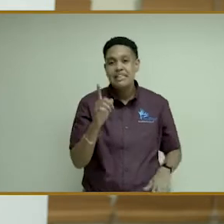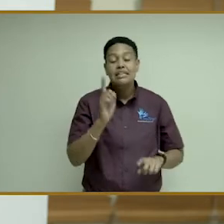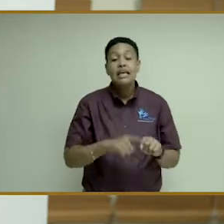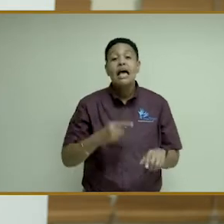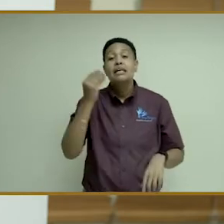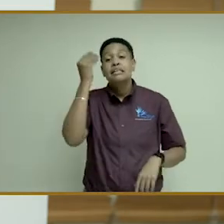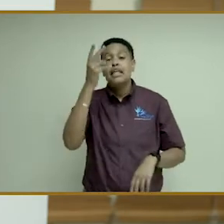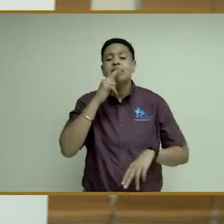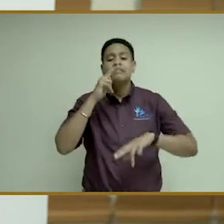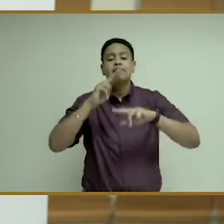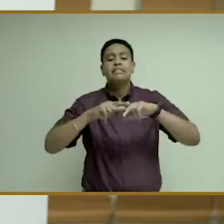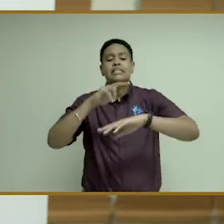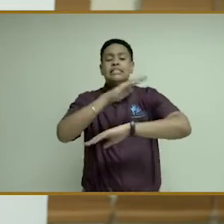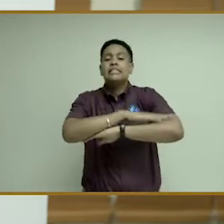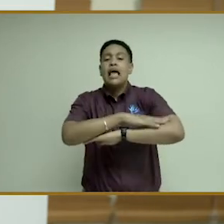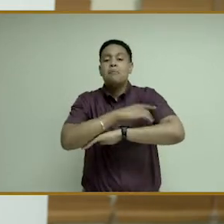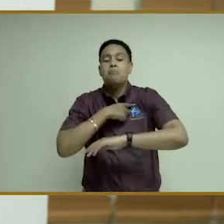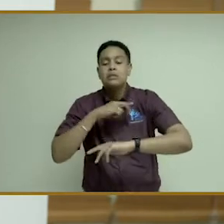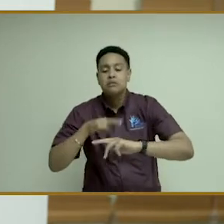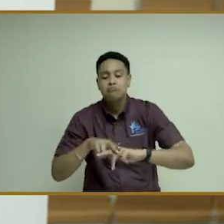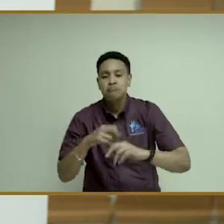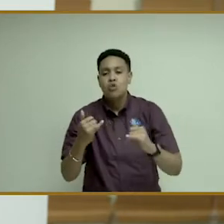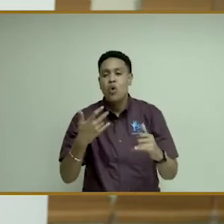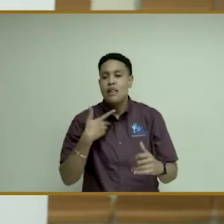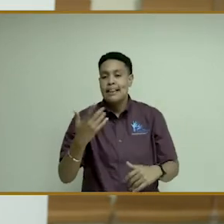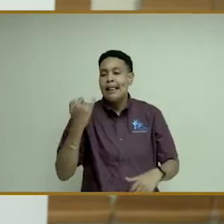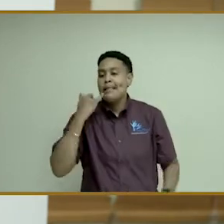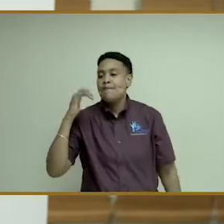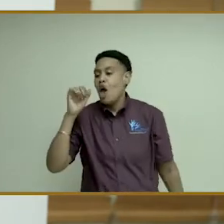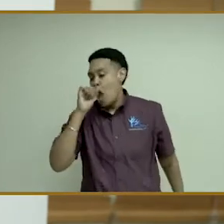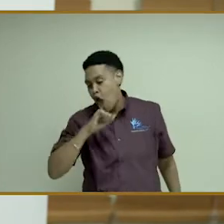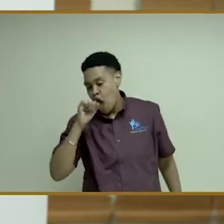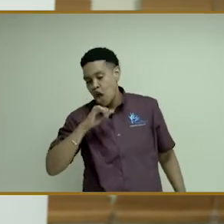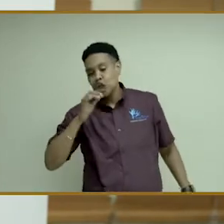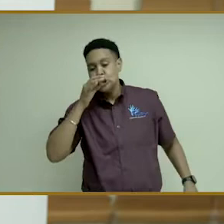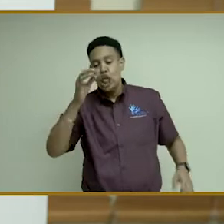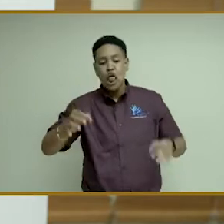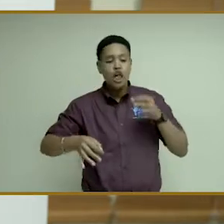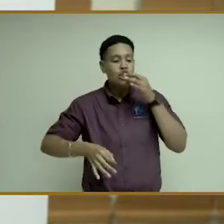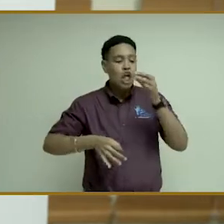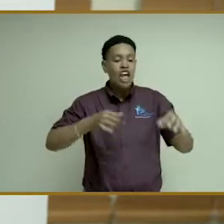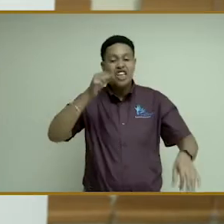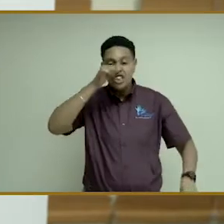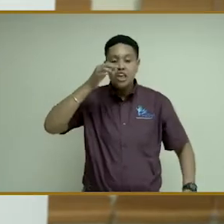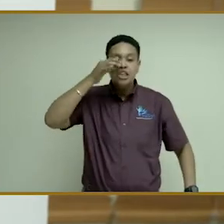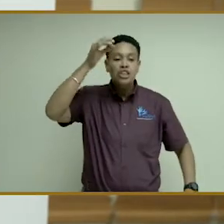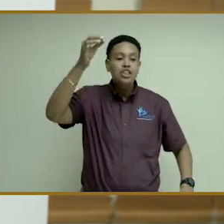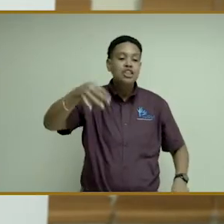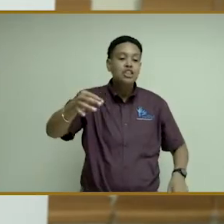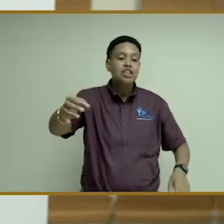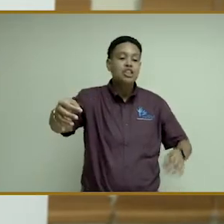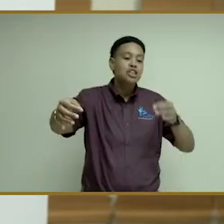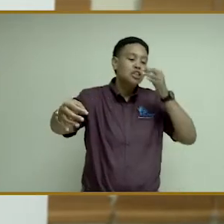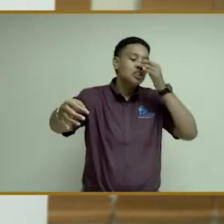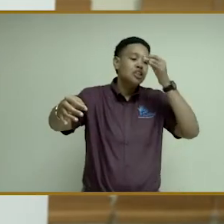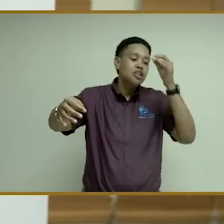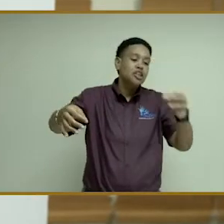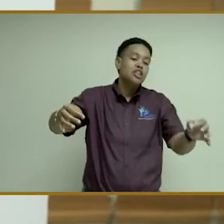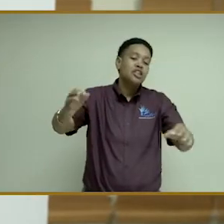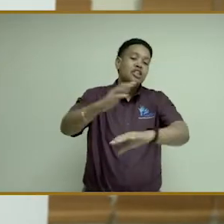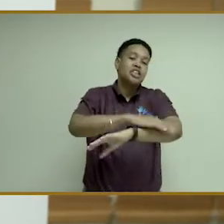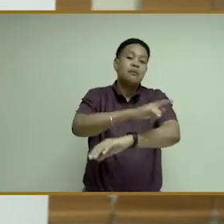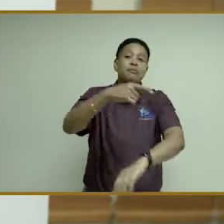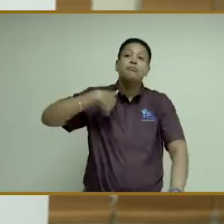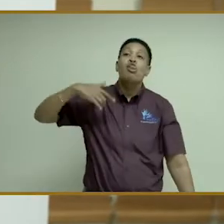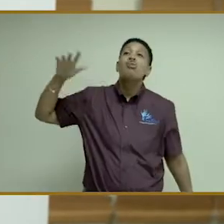at the table in front where you are now sitting and they have coughed all over or sneezed or anything, and the droplets are on the table and you've